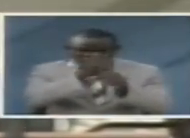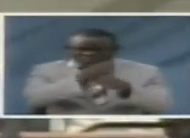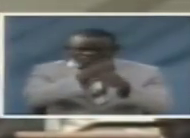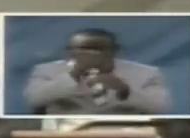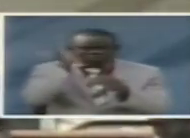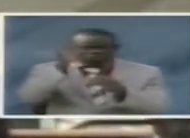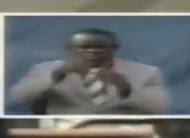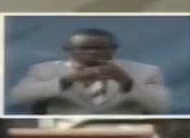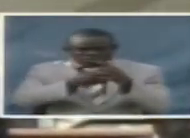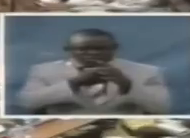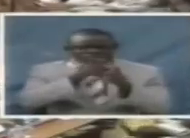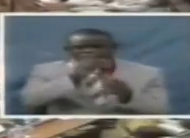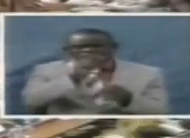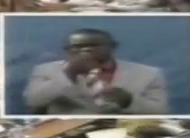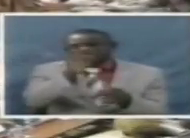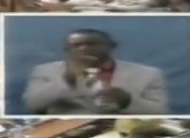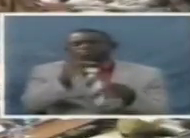in 2018.